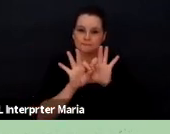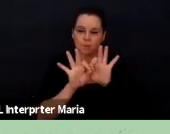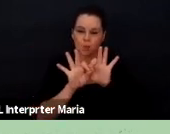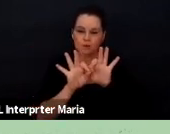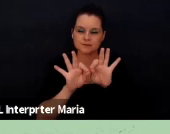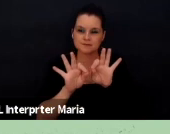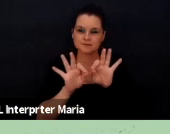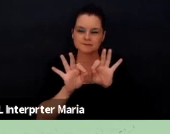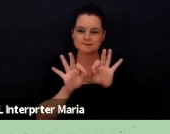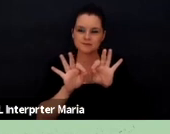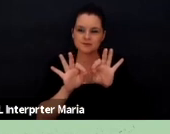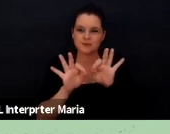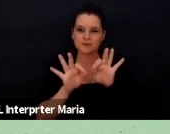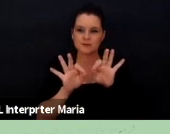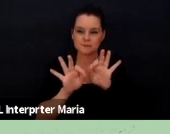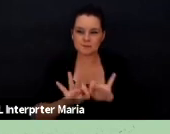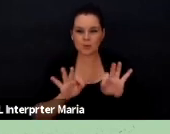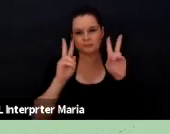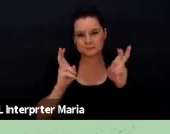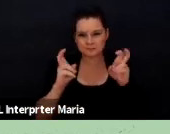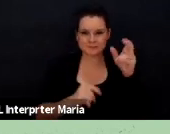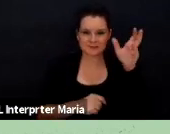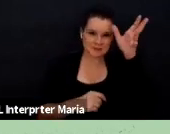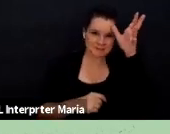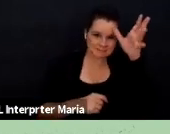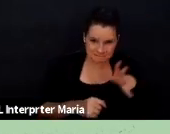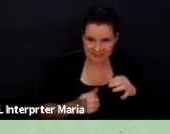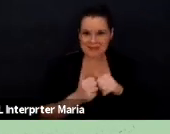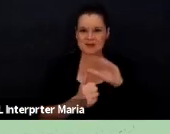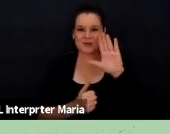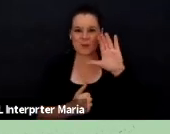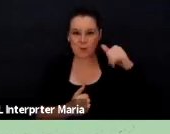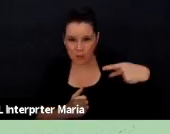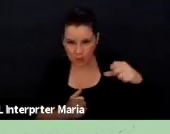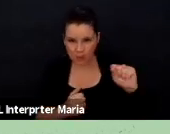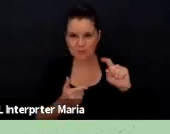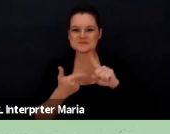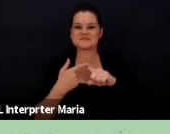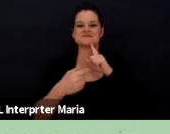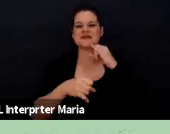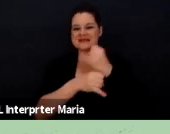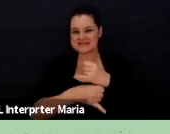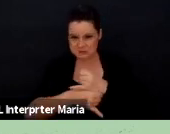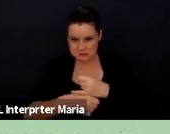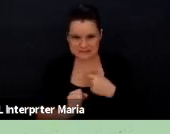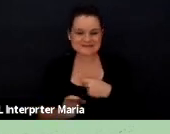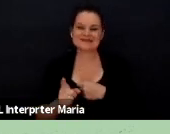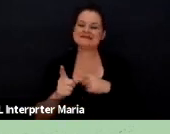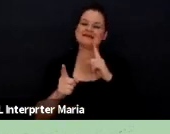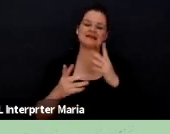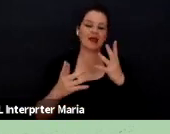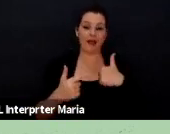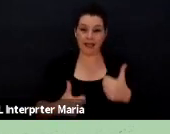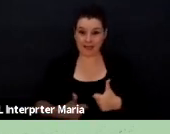unquote, men, corporations, and institutions. And I live